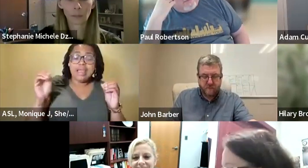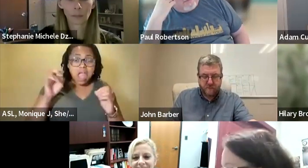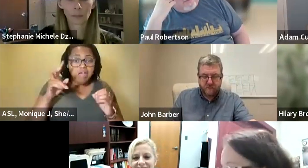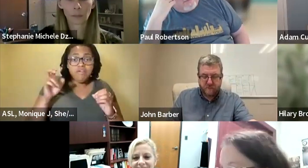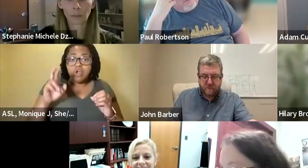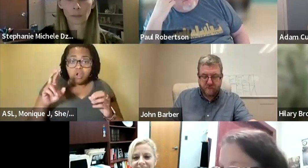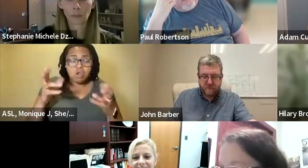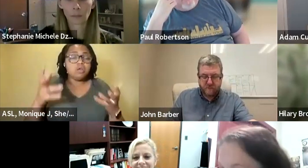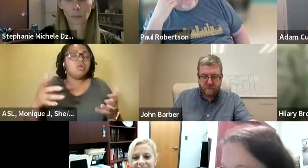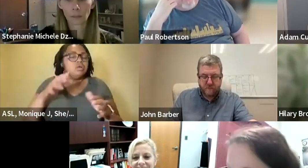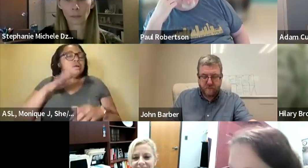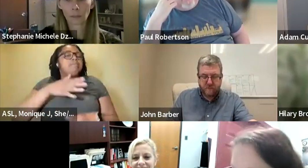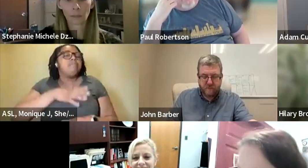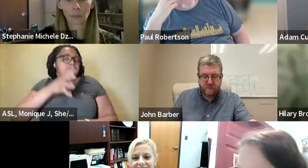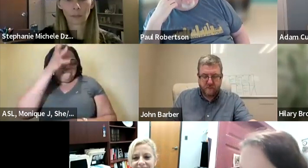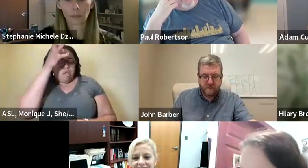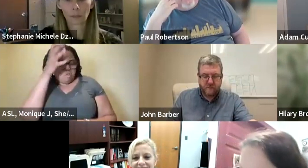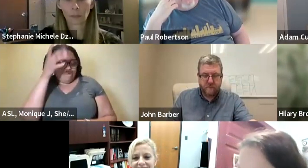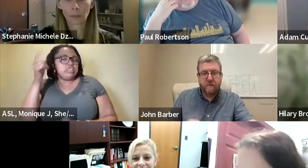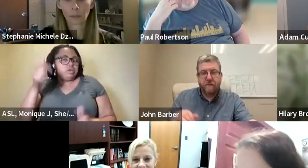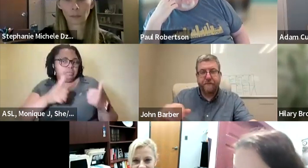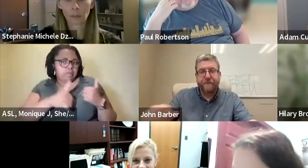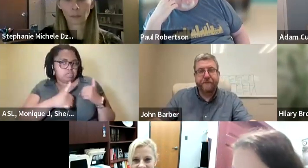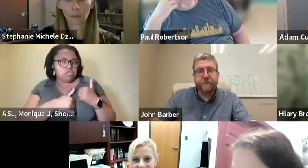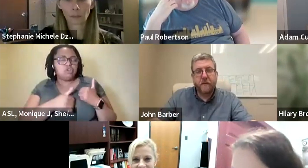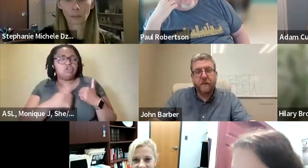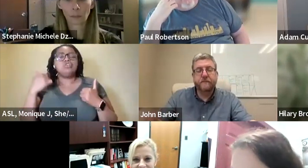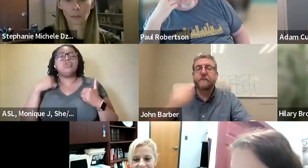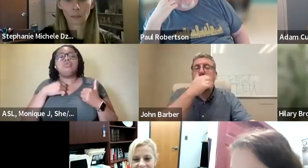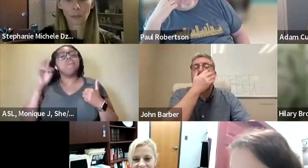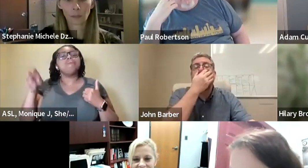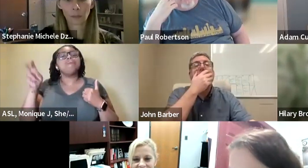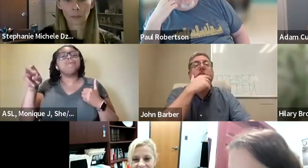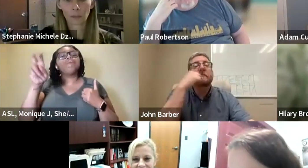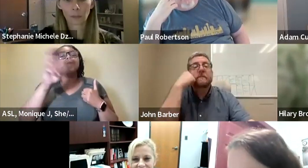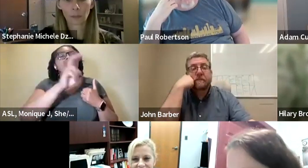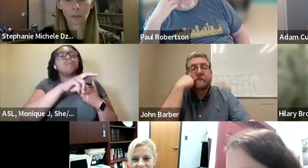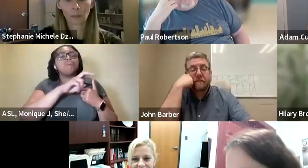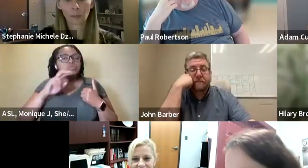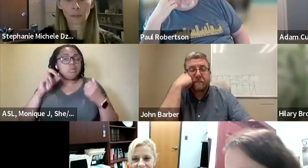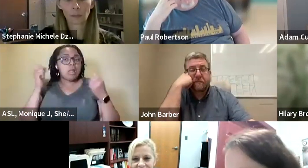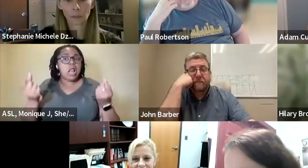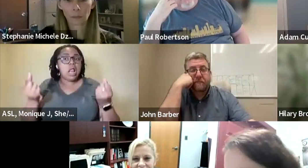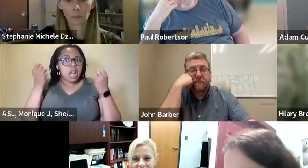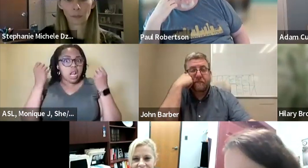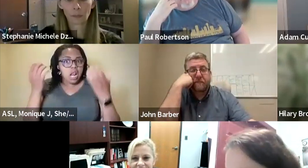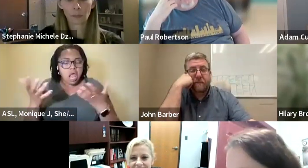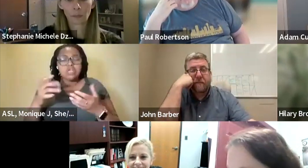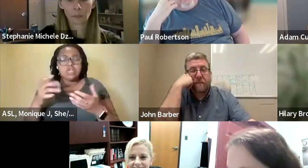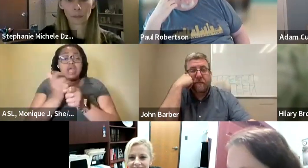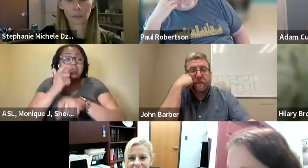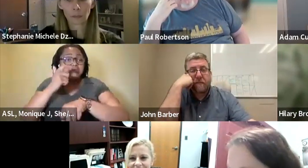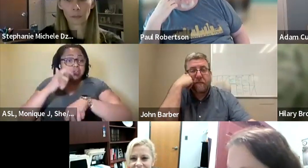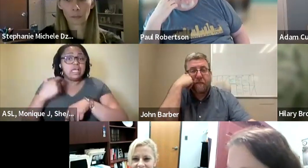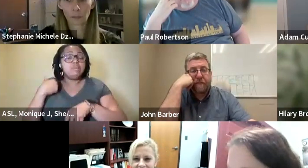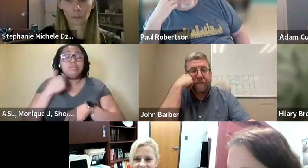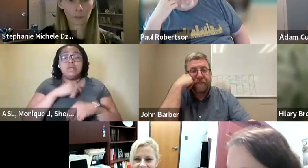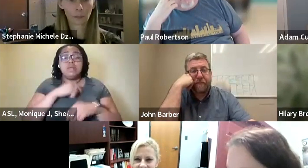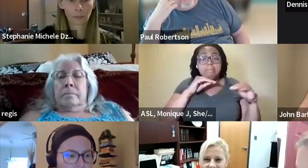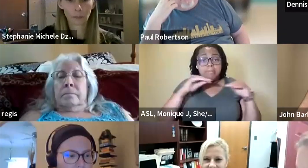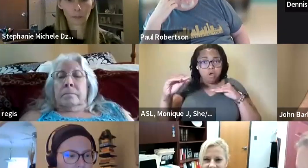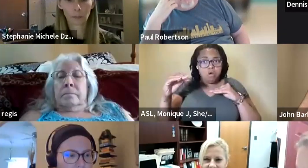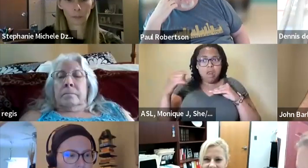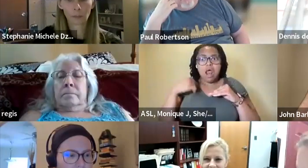was in the military, and so we moved around a lot. And I, you know, sort of every time we moved, I was sort of faced with a